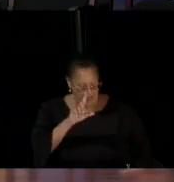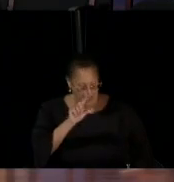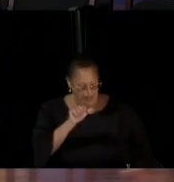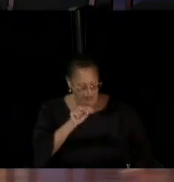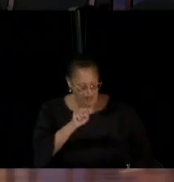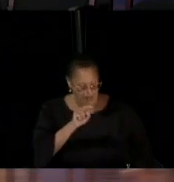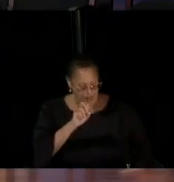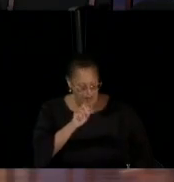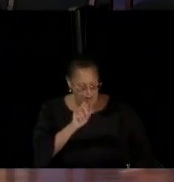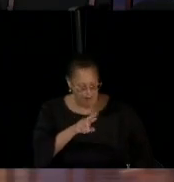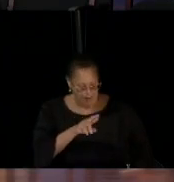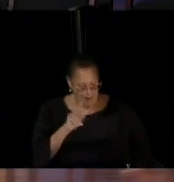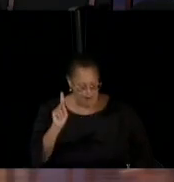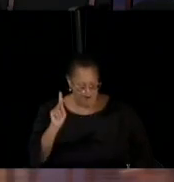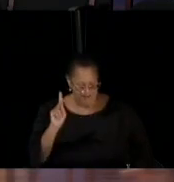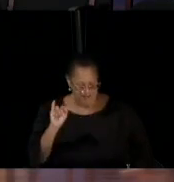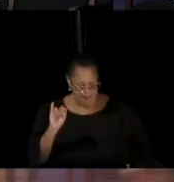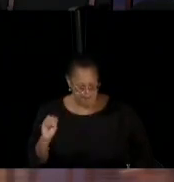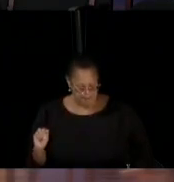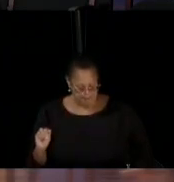Eleanor Sora Kim.